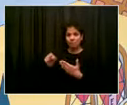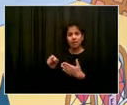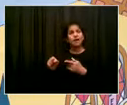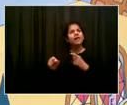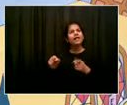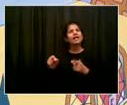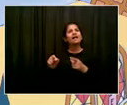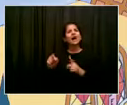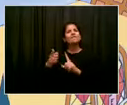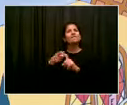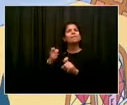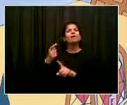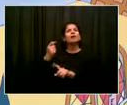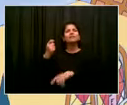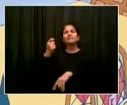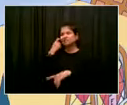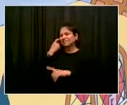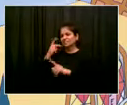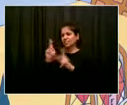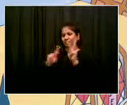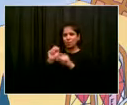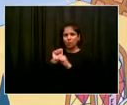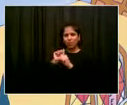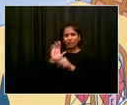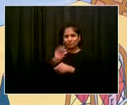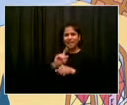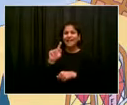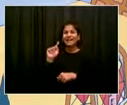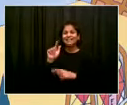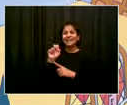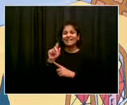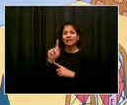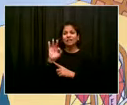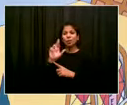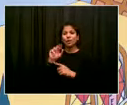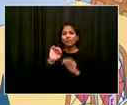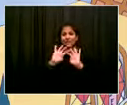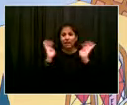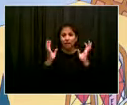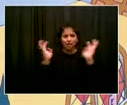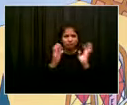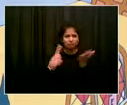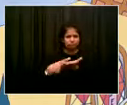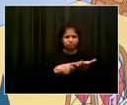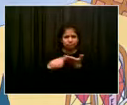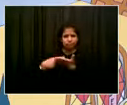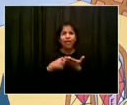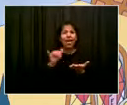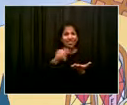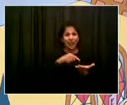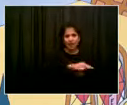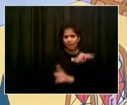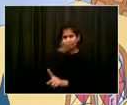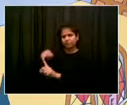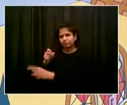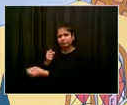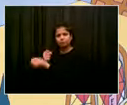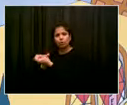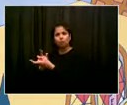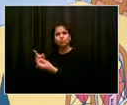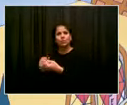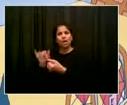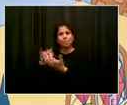that came together to create new real impact, real change through new initiatives in light of all